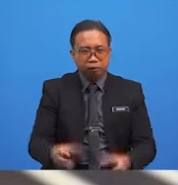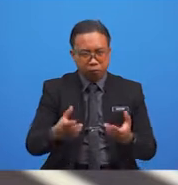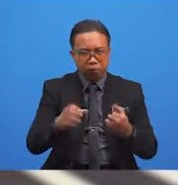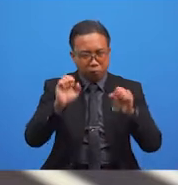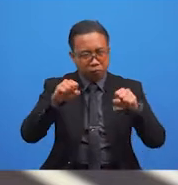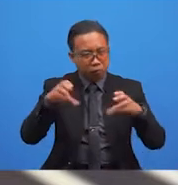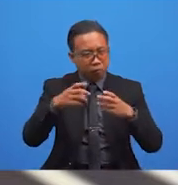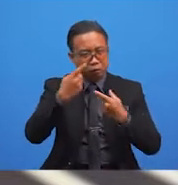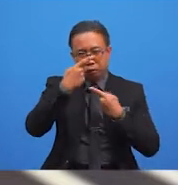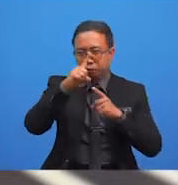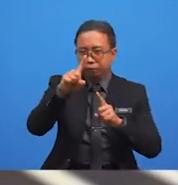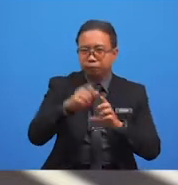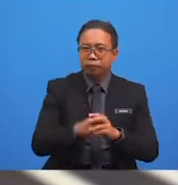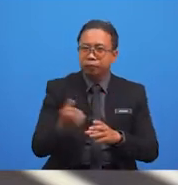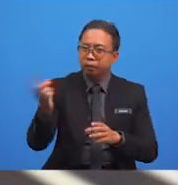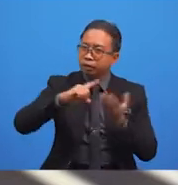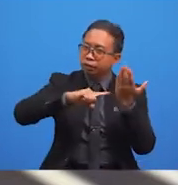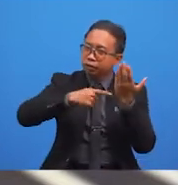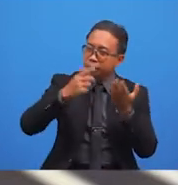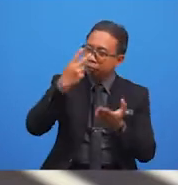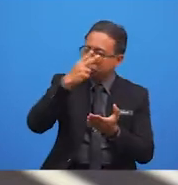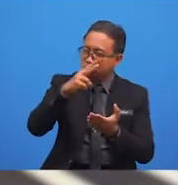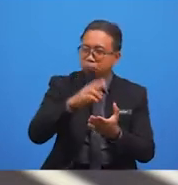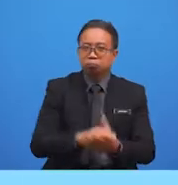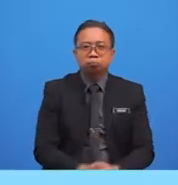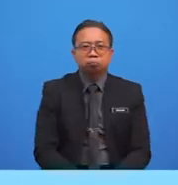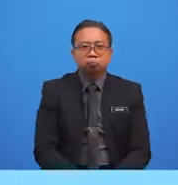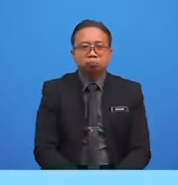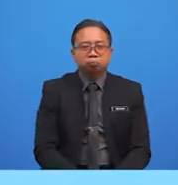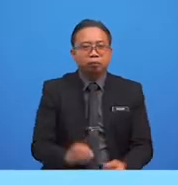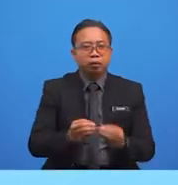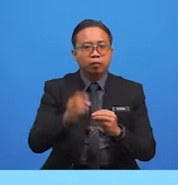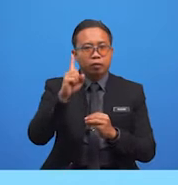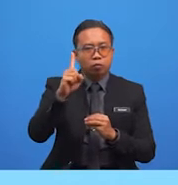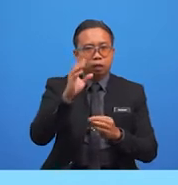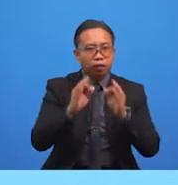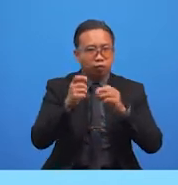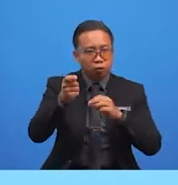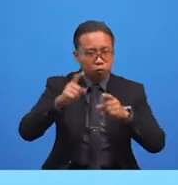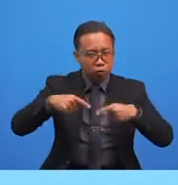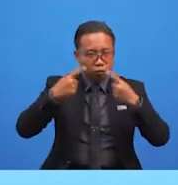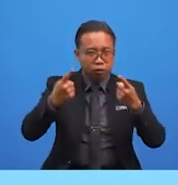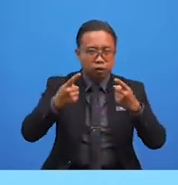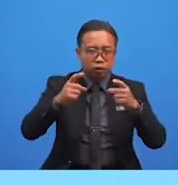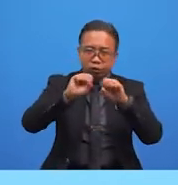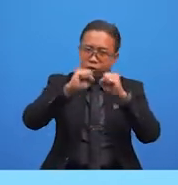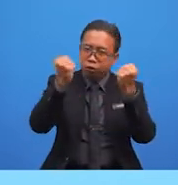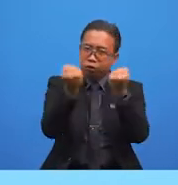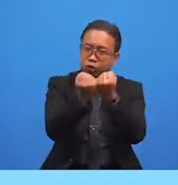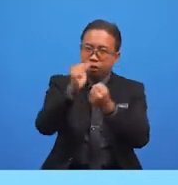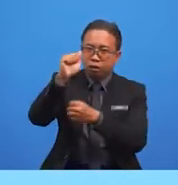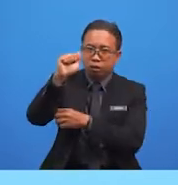Did you manage to find the answers? Let's check. Number 1. If you go to the space